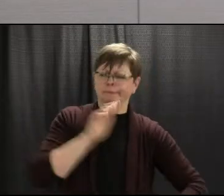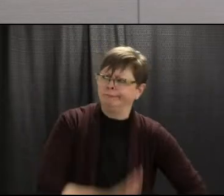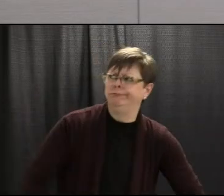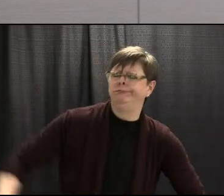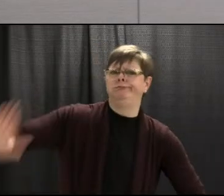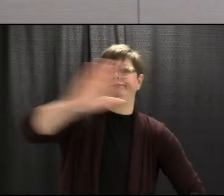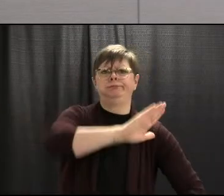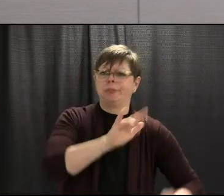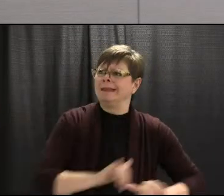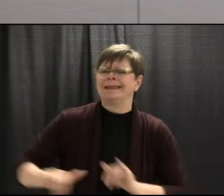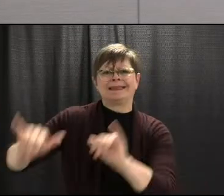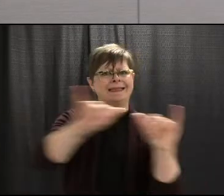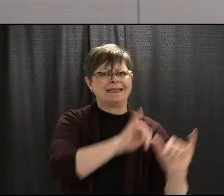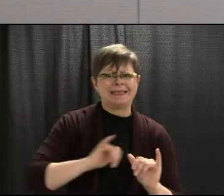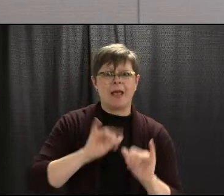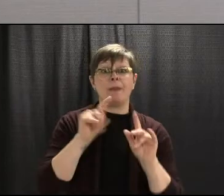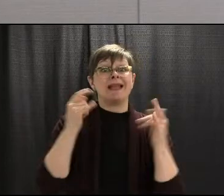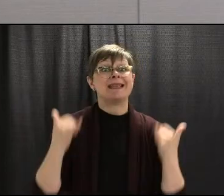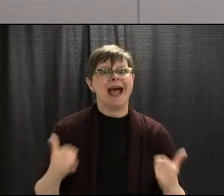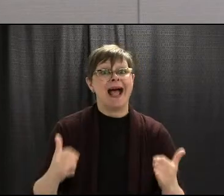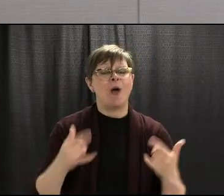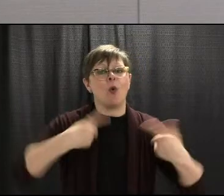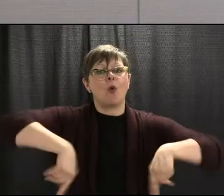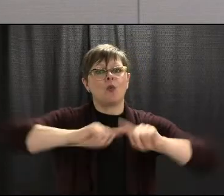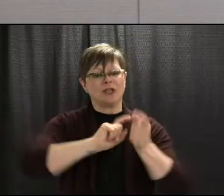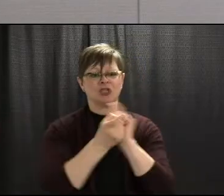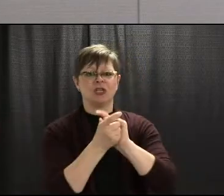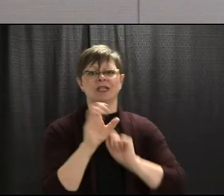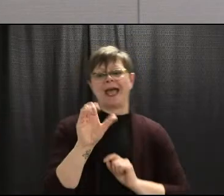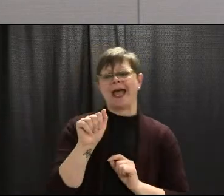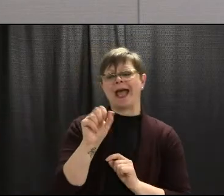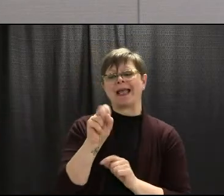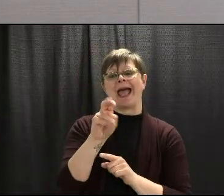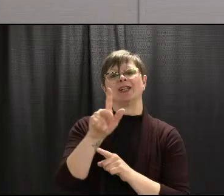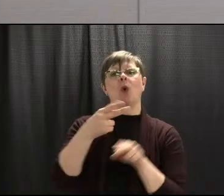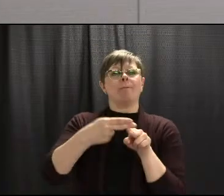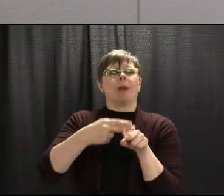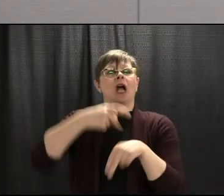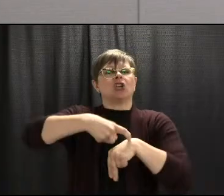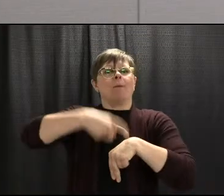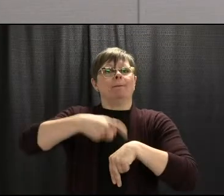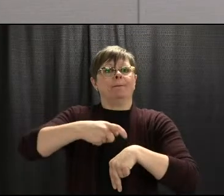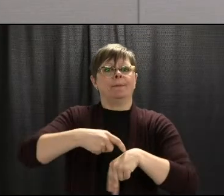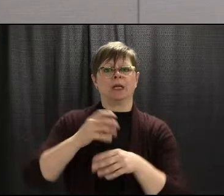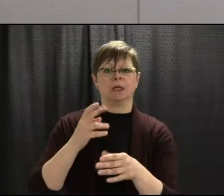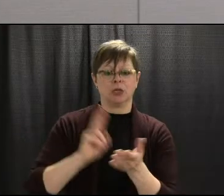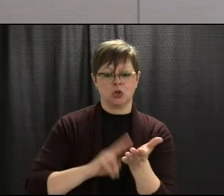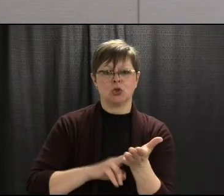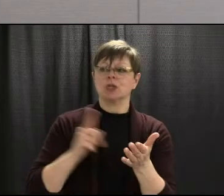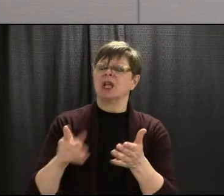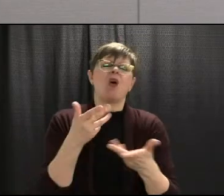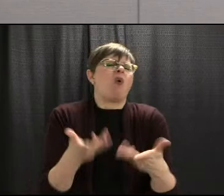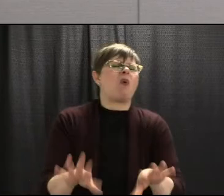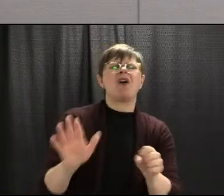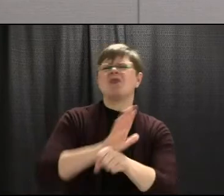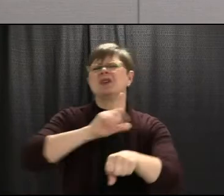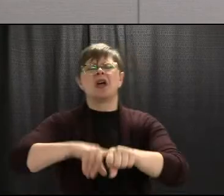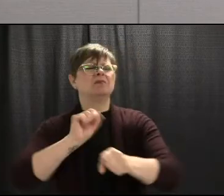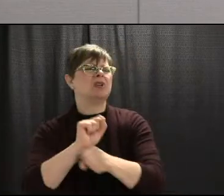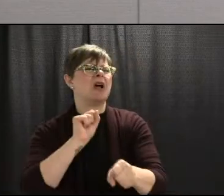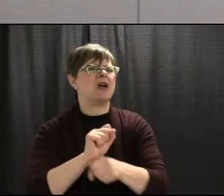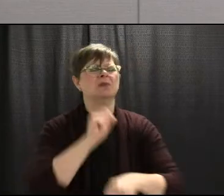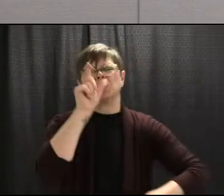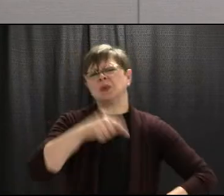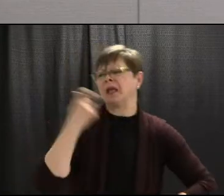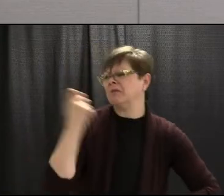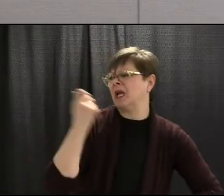that there's been a shift towards casual nurses and people graduating not wanting the full-time jobs and not wanting the pensional benefits